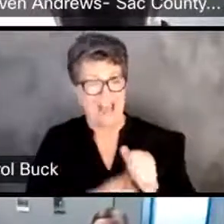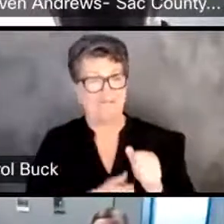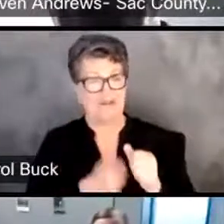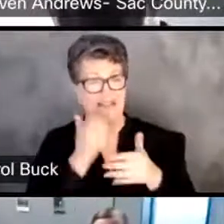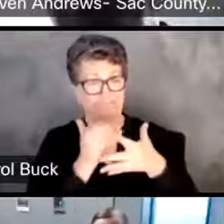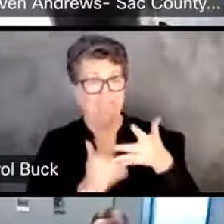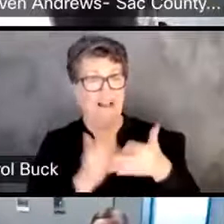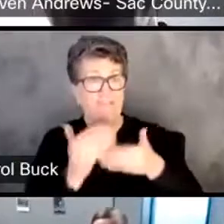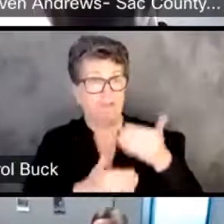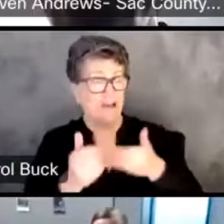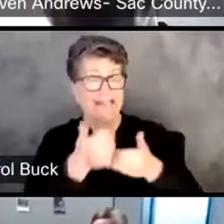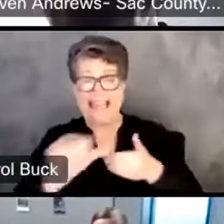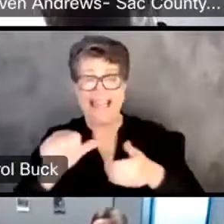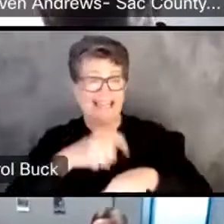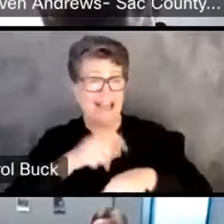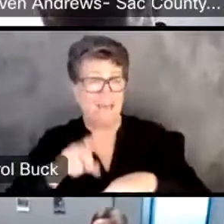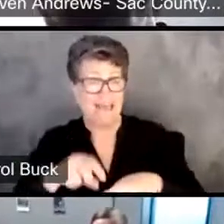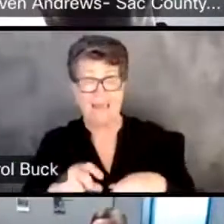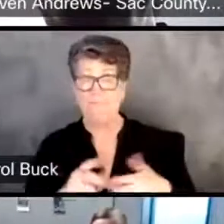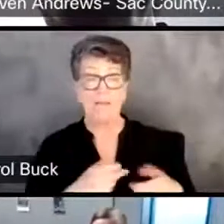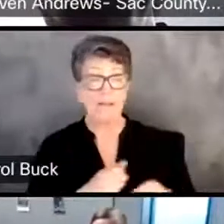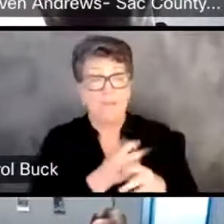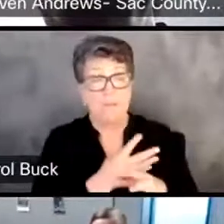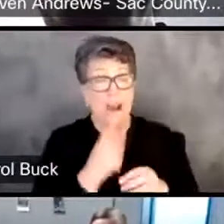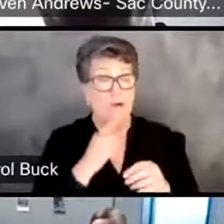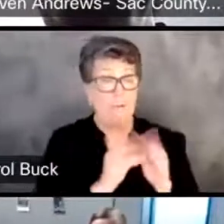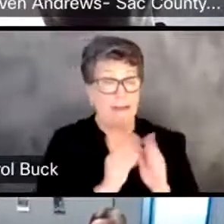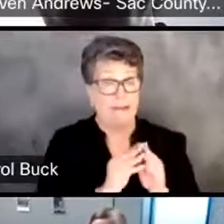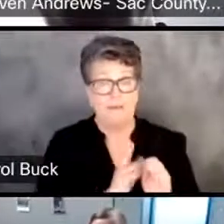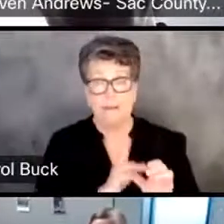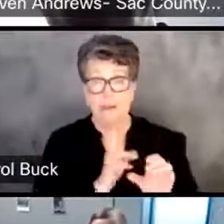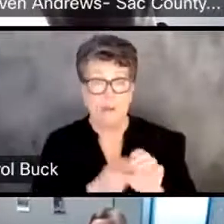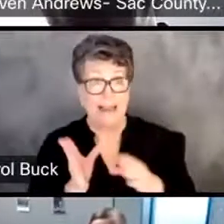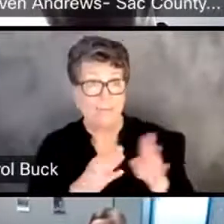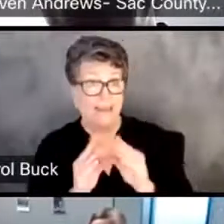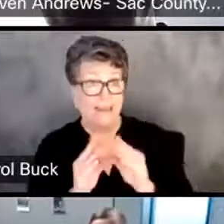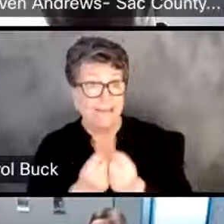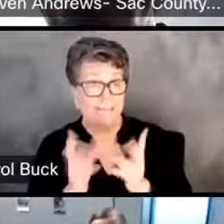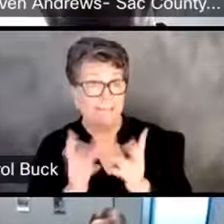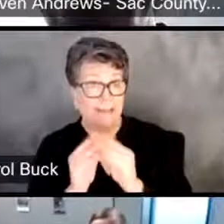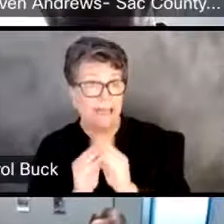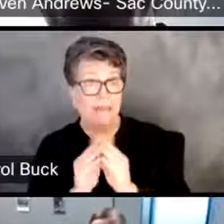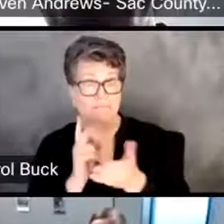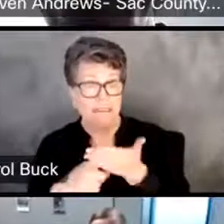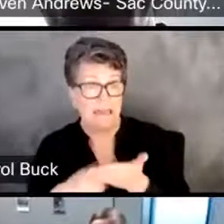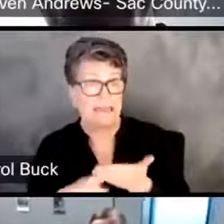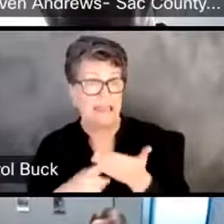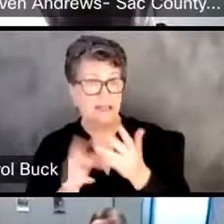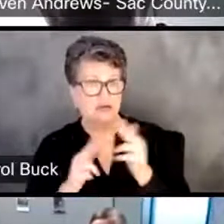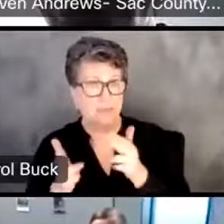to prepare for a planning team meeting, joining a planning team meeting, and discussing it and troubleshooting if